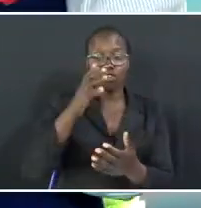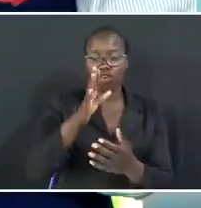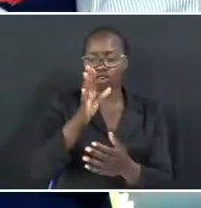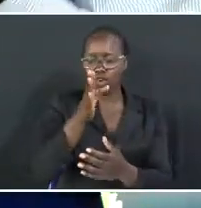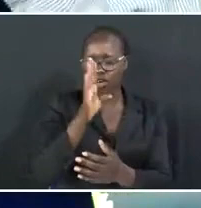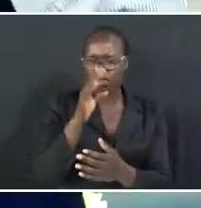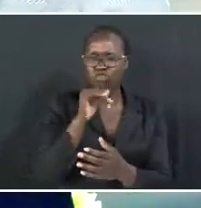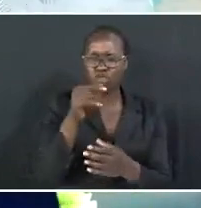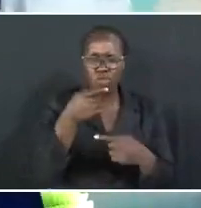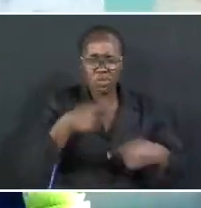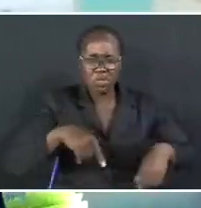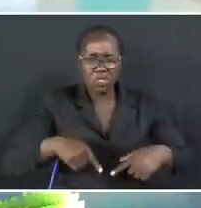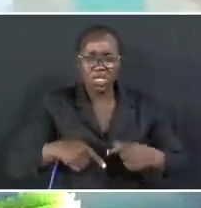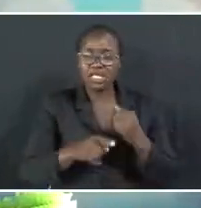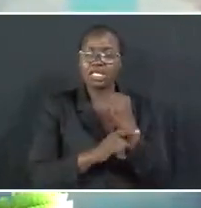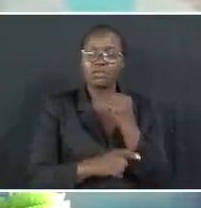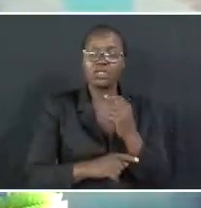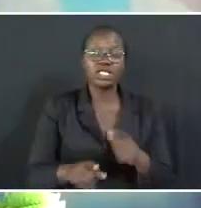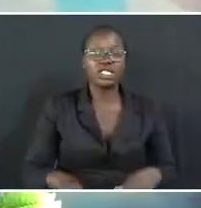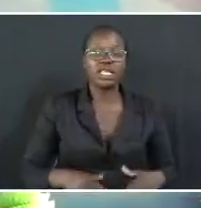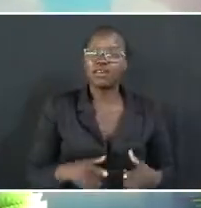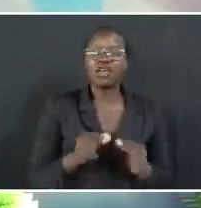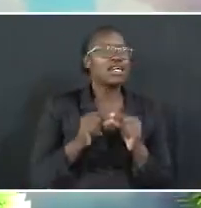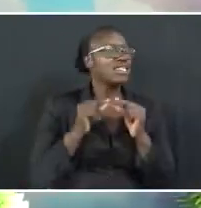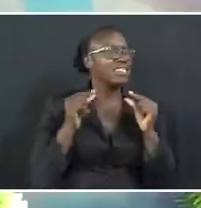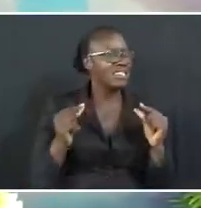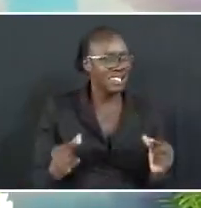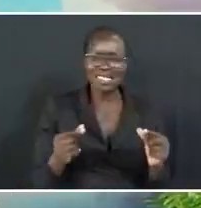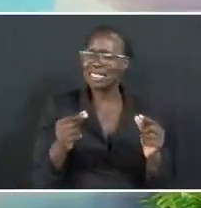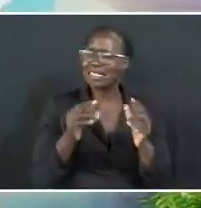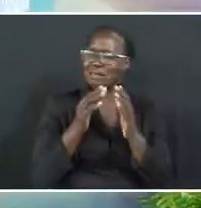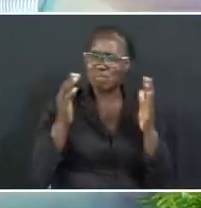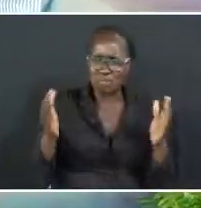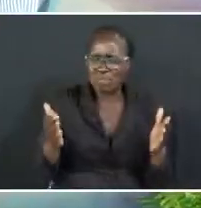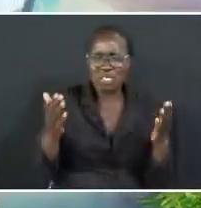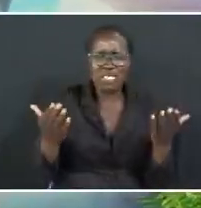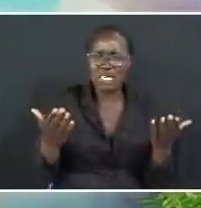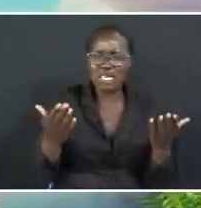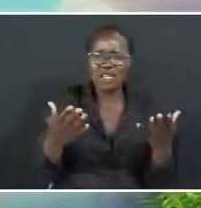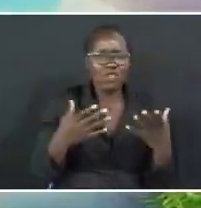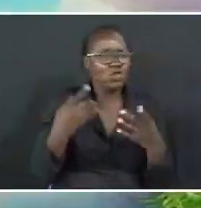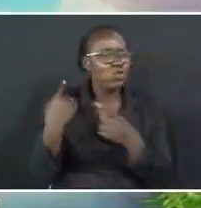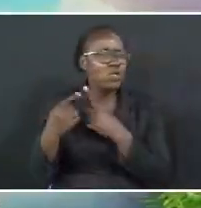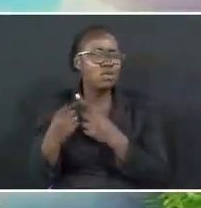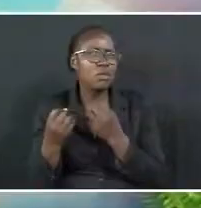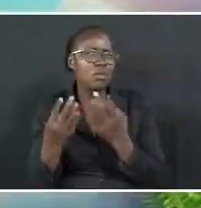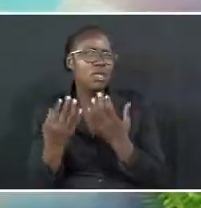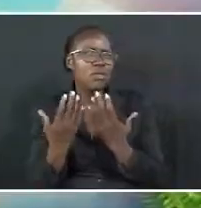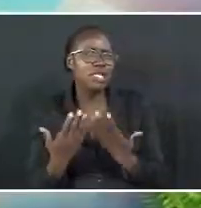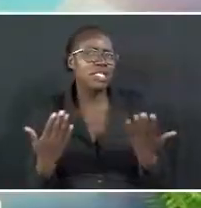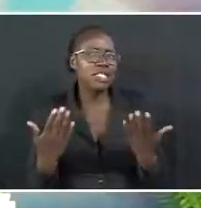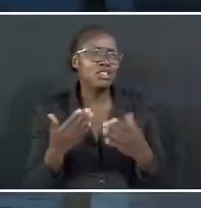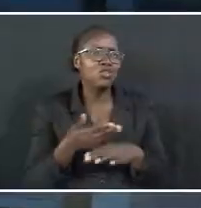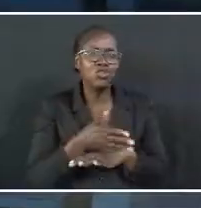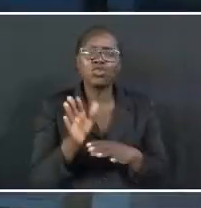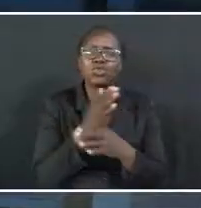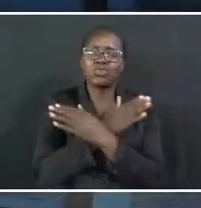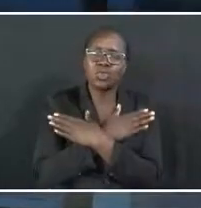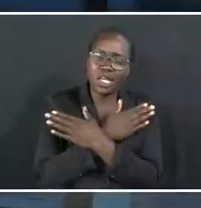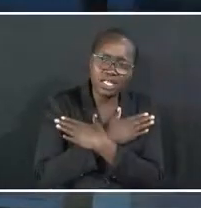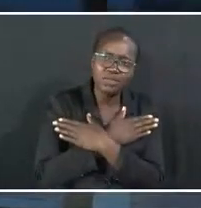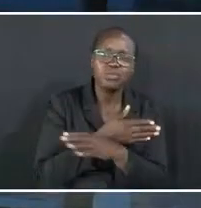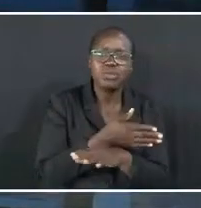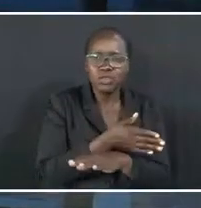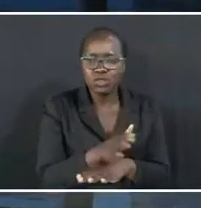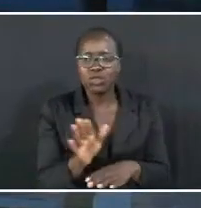be shaken. These temptations in life are very great. They are very big. And you will go through very many things. You will lose friends. You